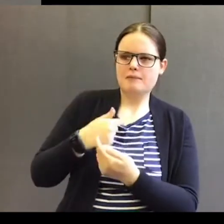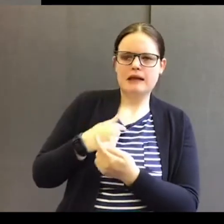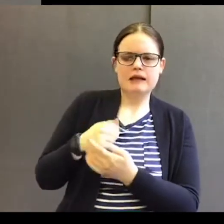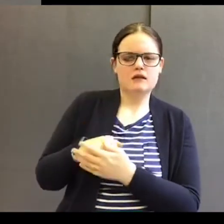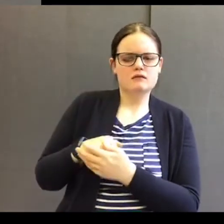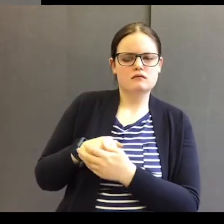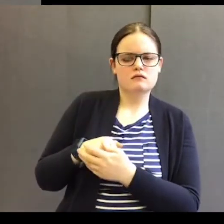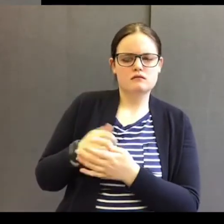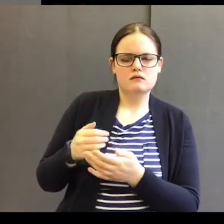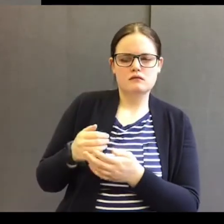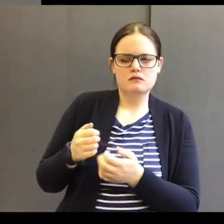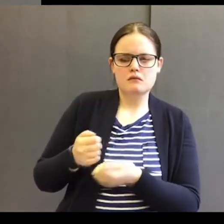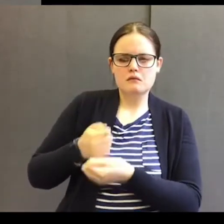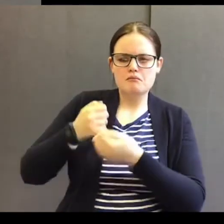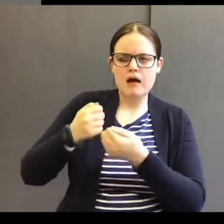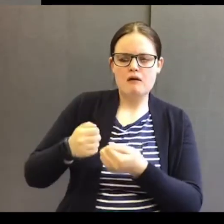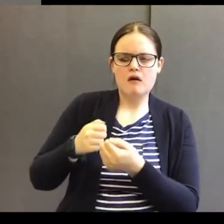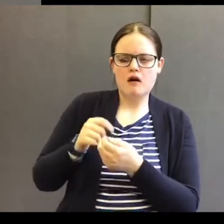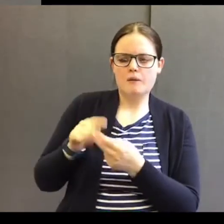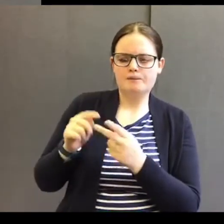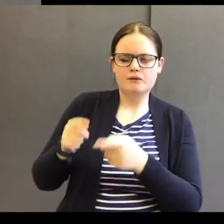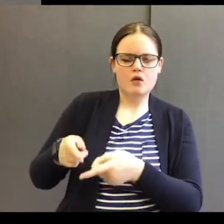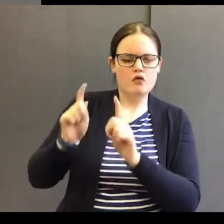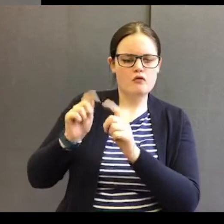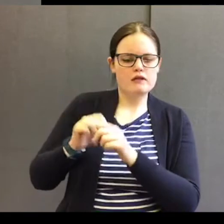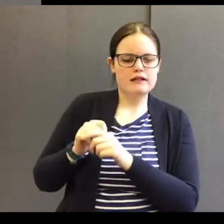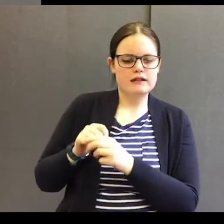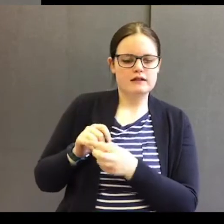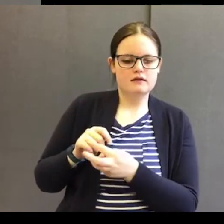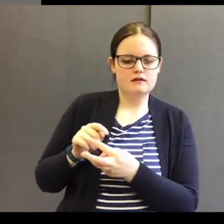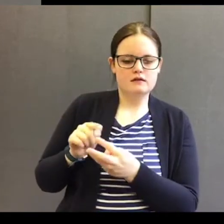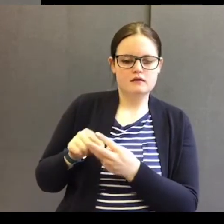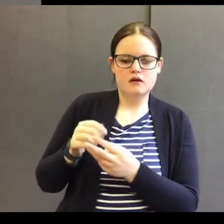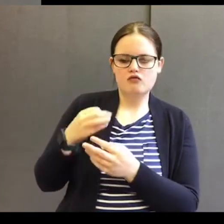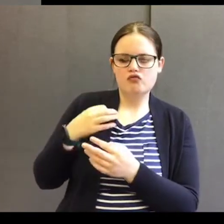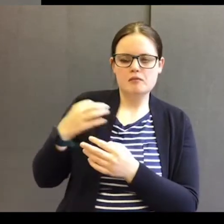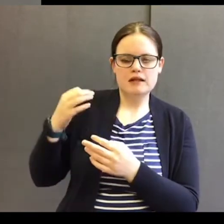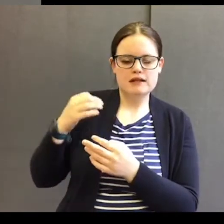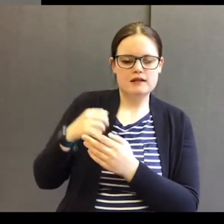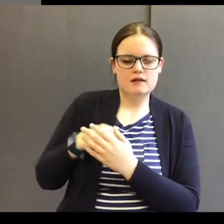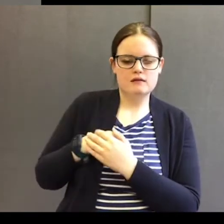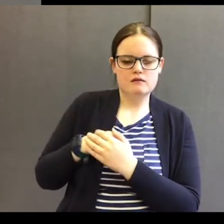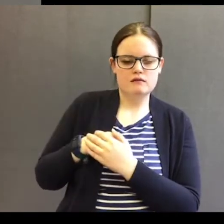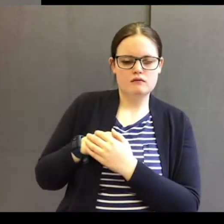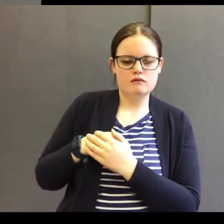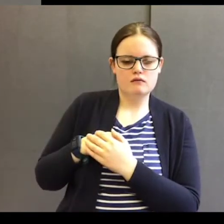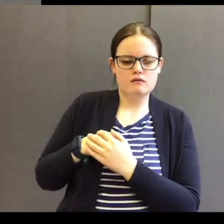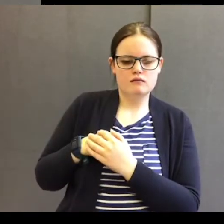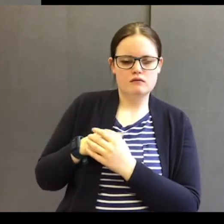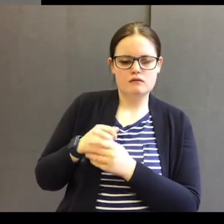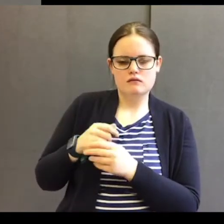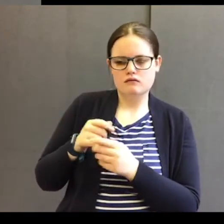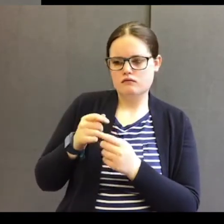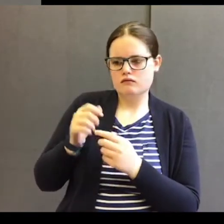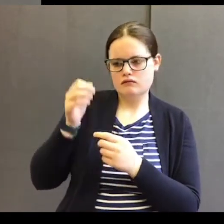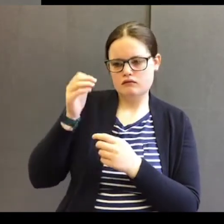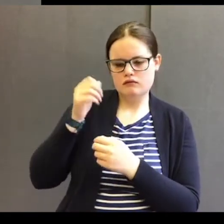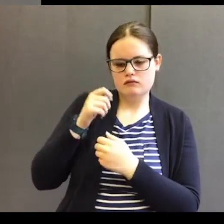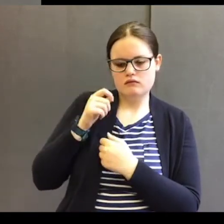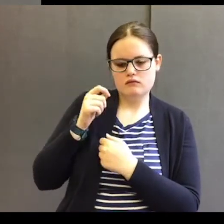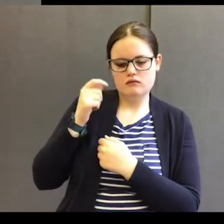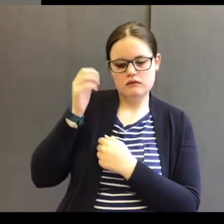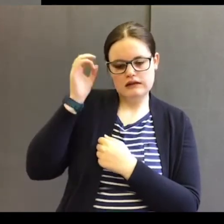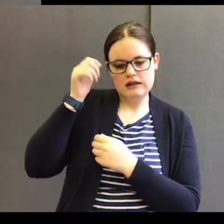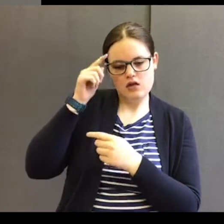what people think of me. Power, authority, reputation. That's what